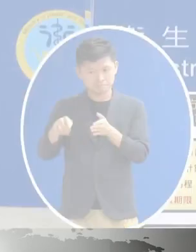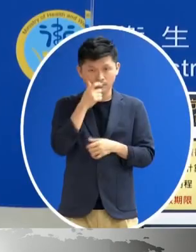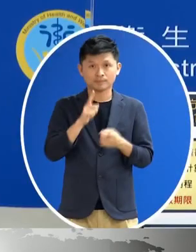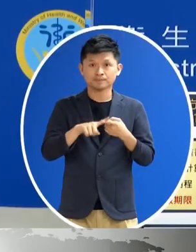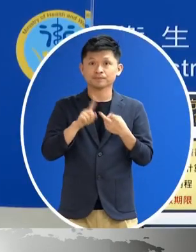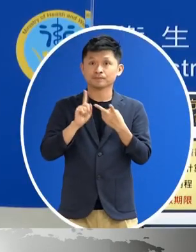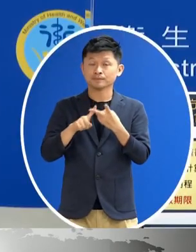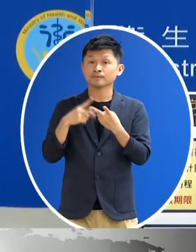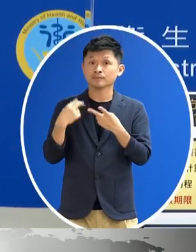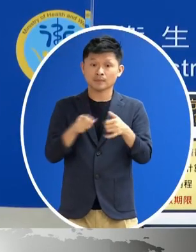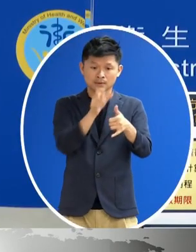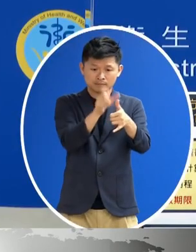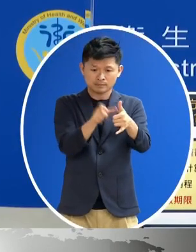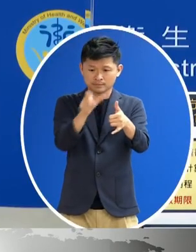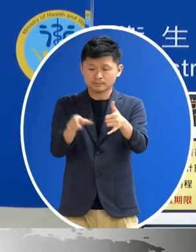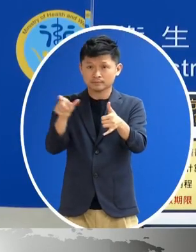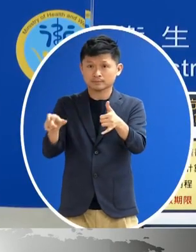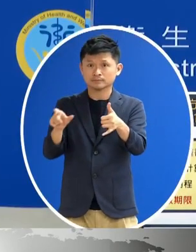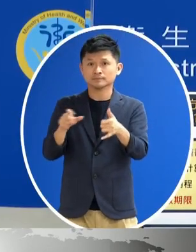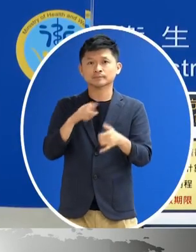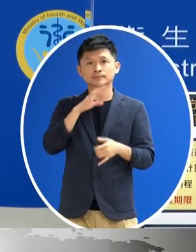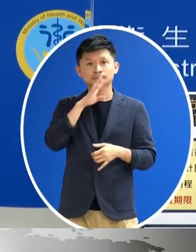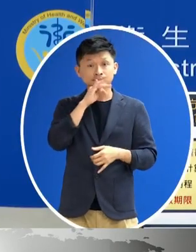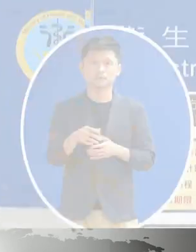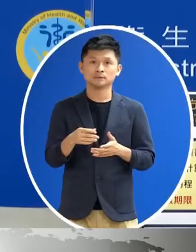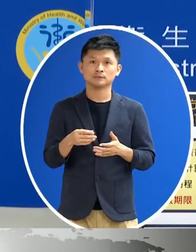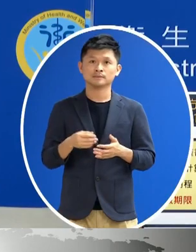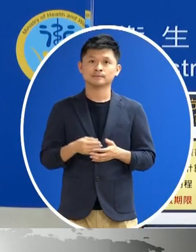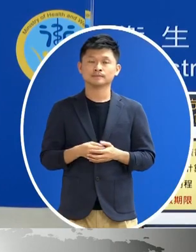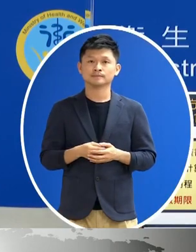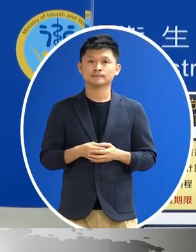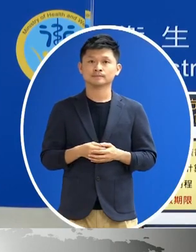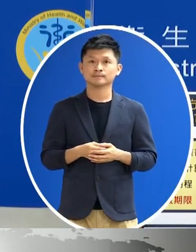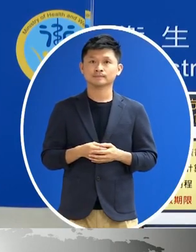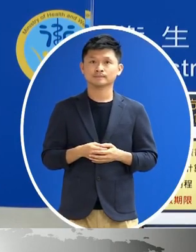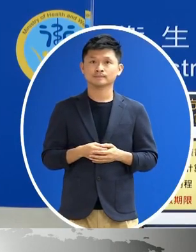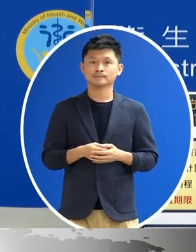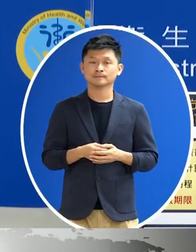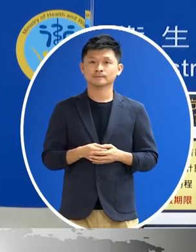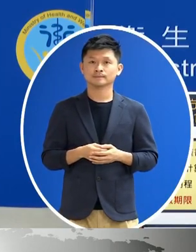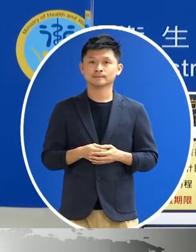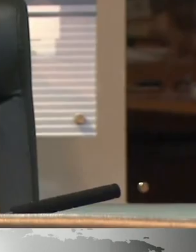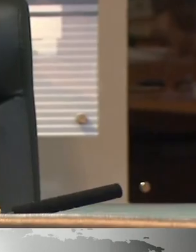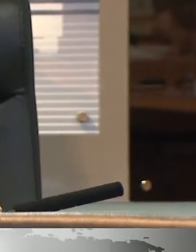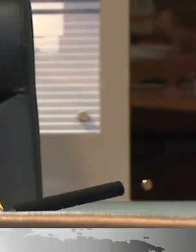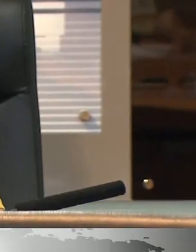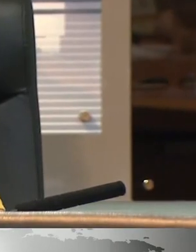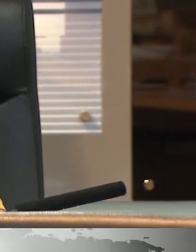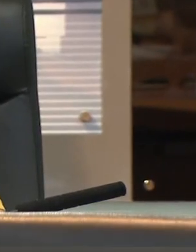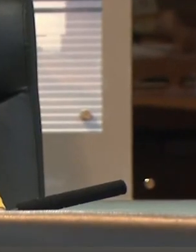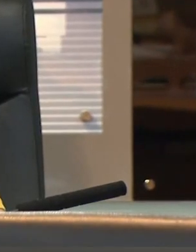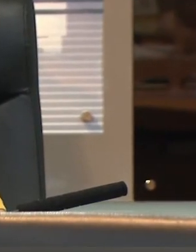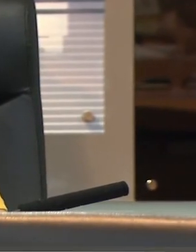gradually, of pneumonia worsening gradually. This is indeed a development that we need to evaluate.